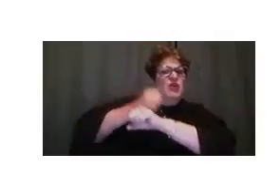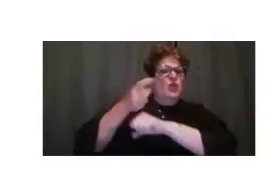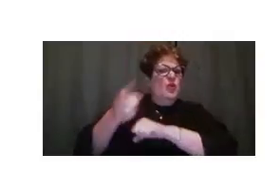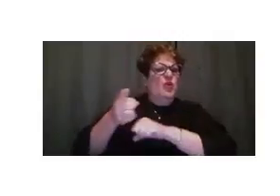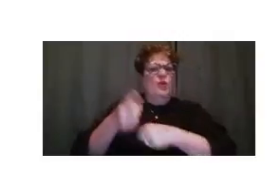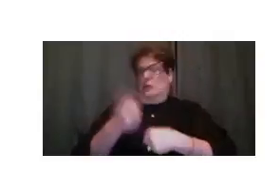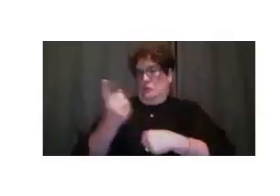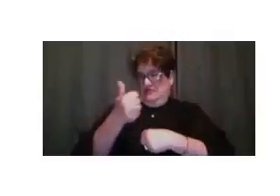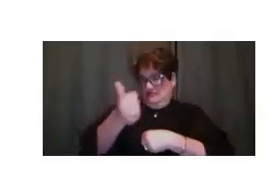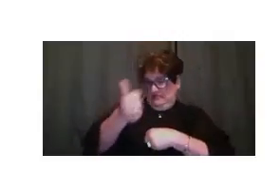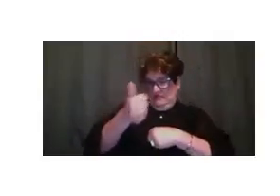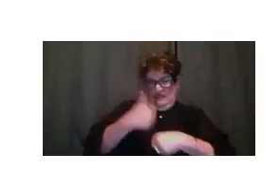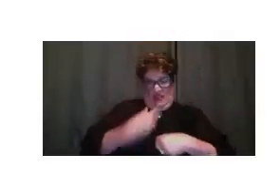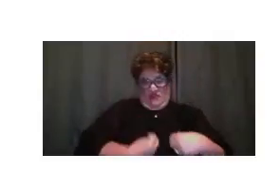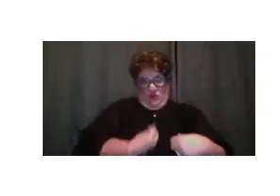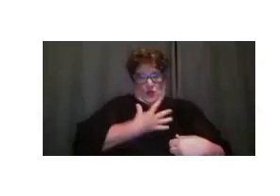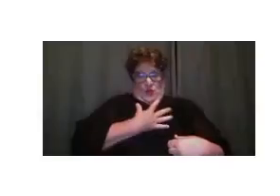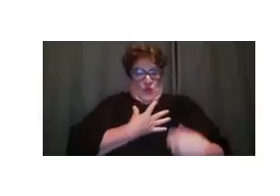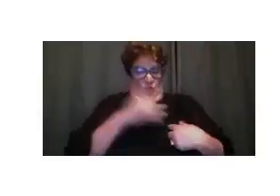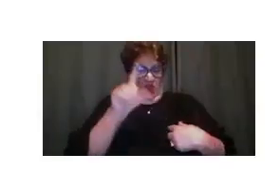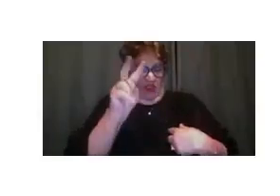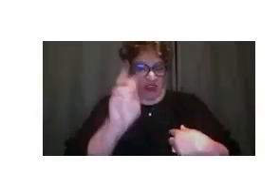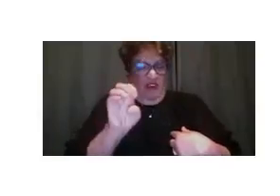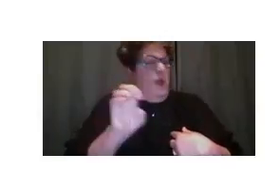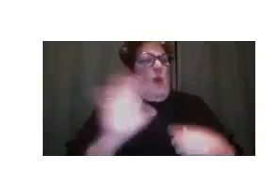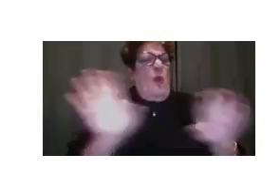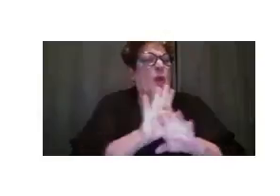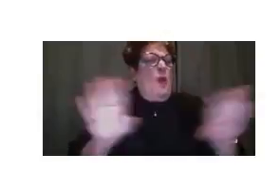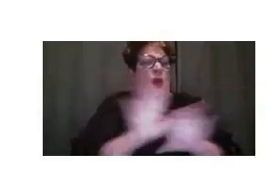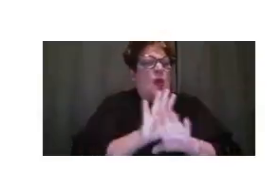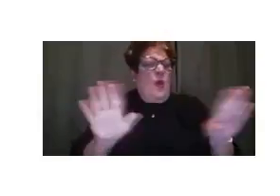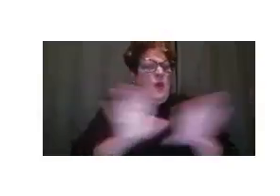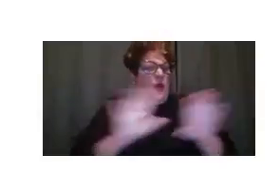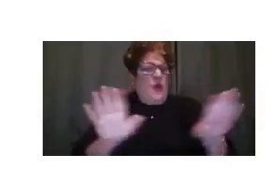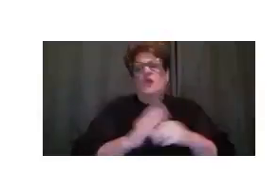of love. So that was another